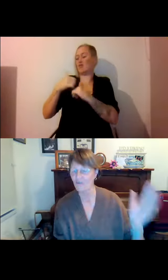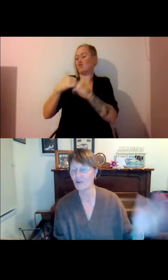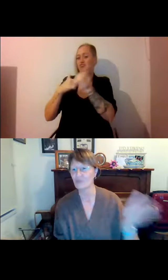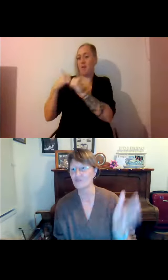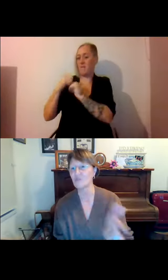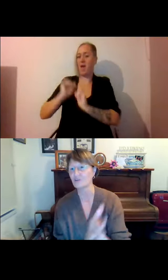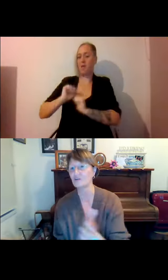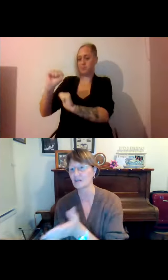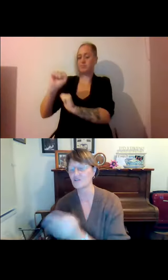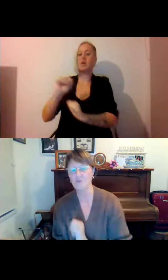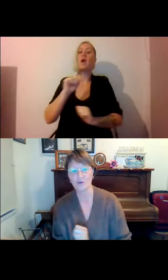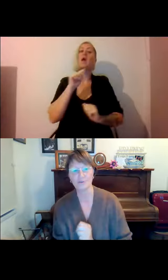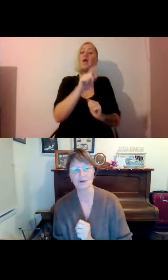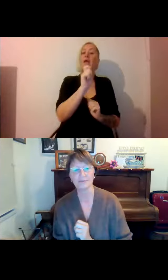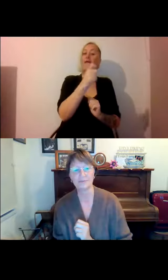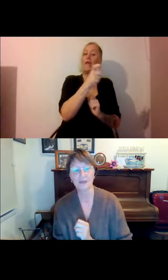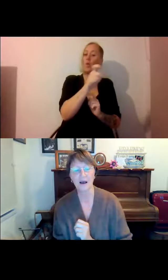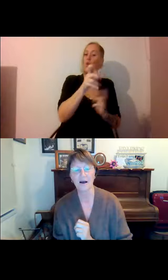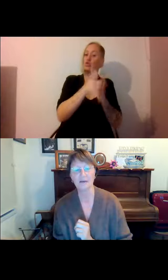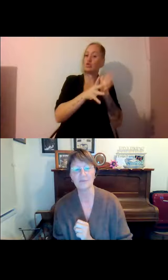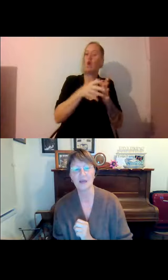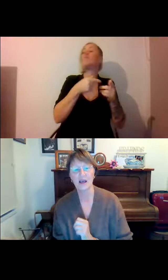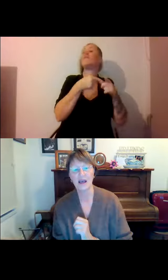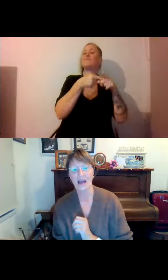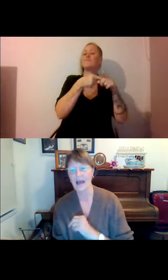you're following spoken English word order.